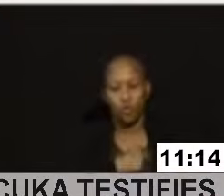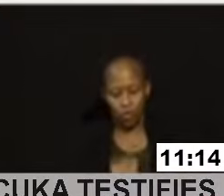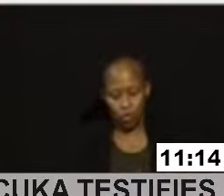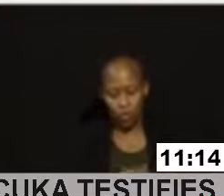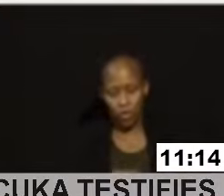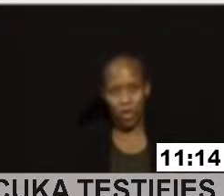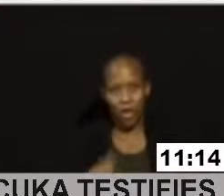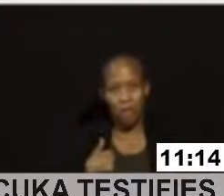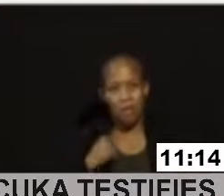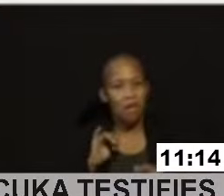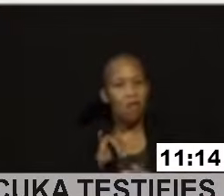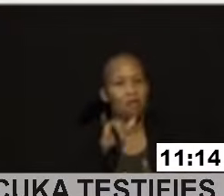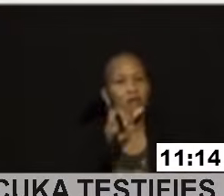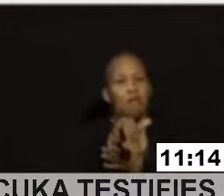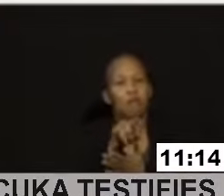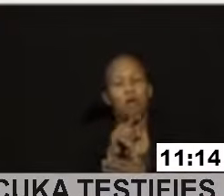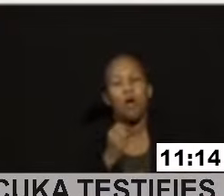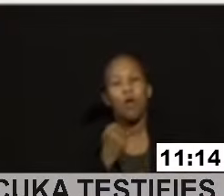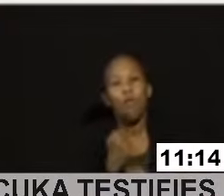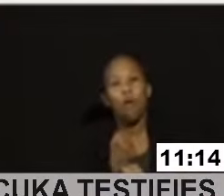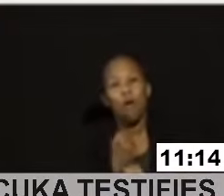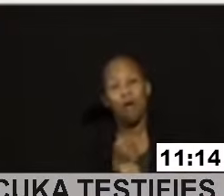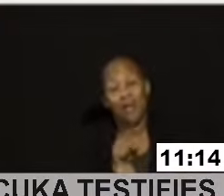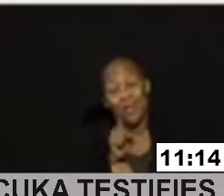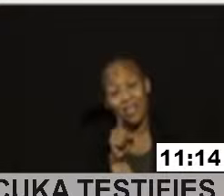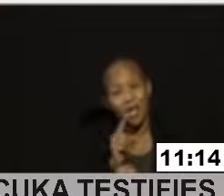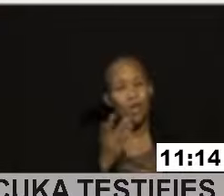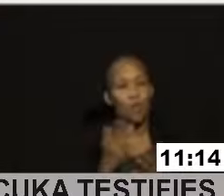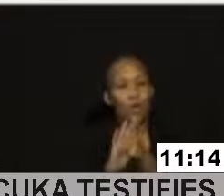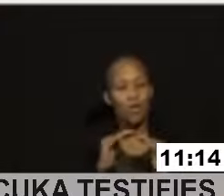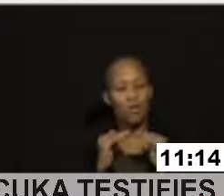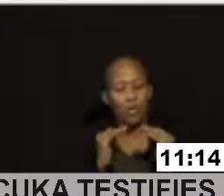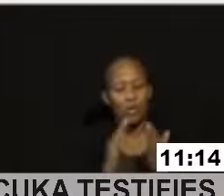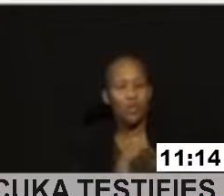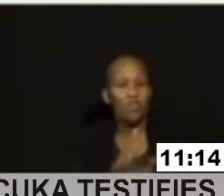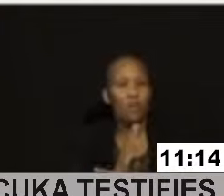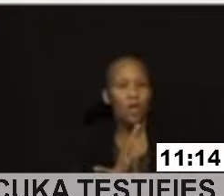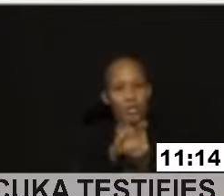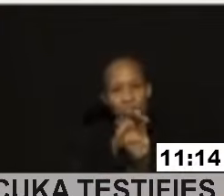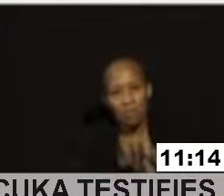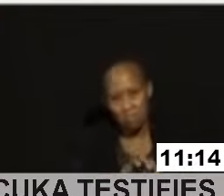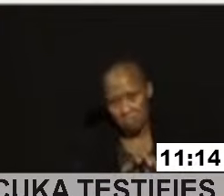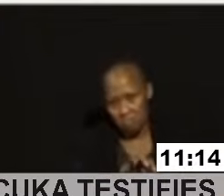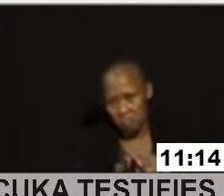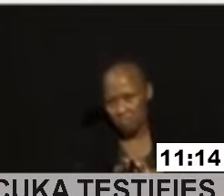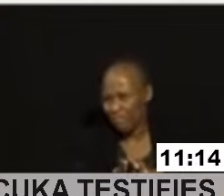Office, worked there in the Equality of Rights branch called Equality,